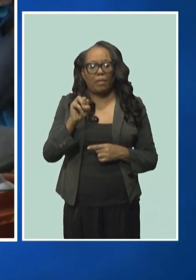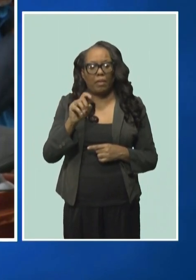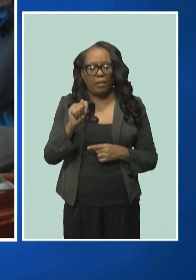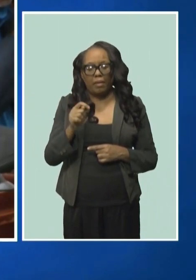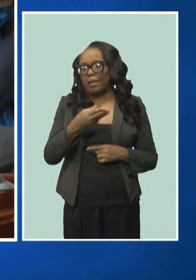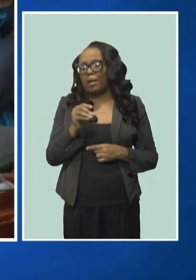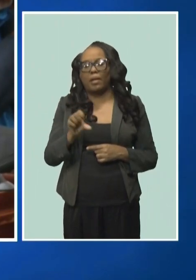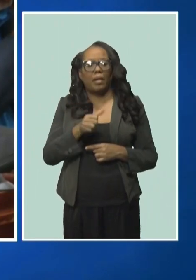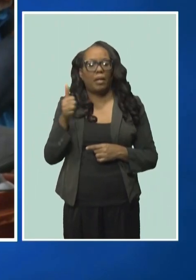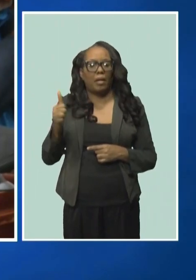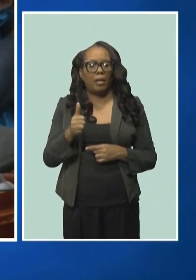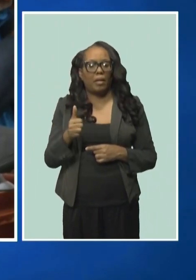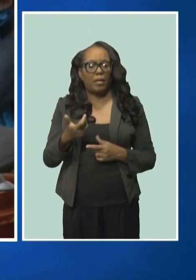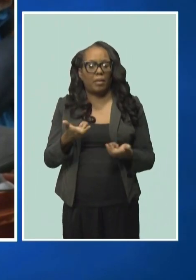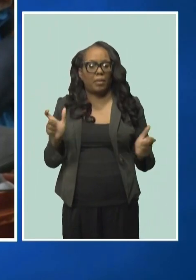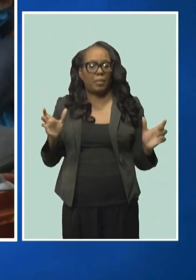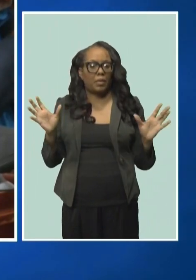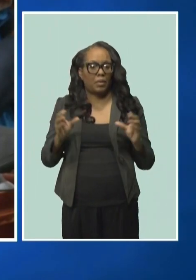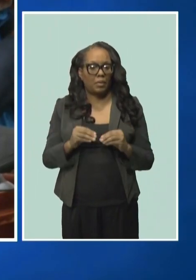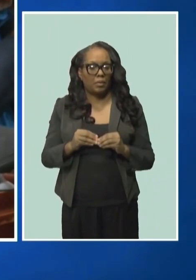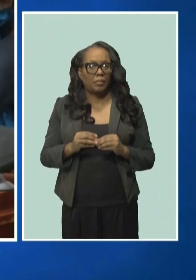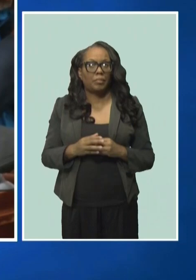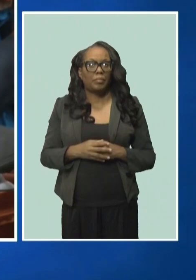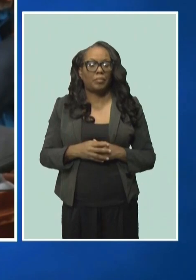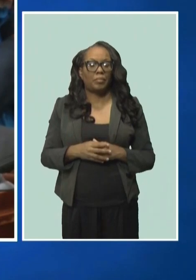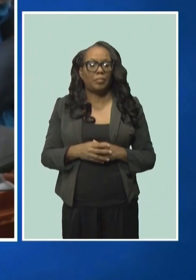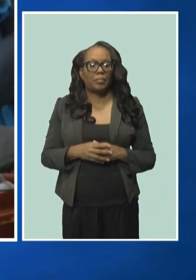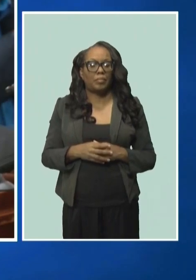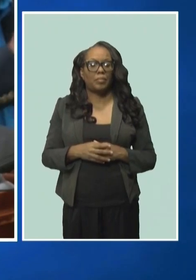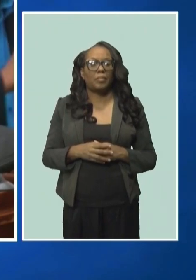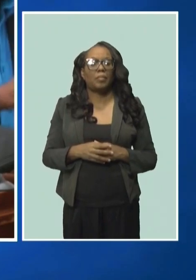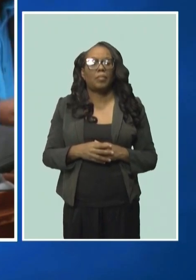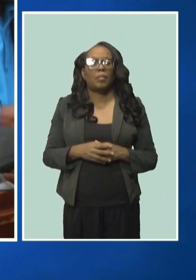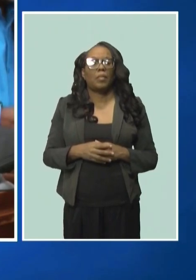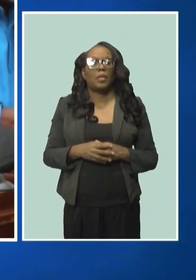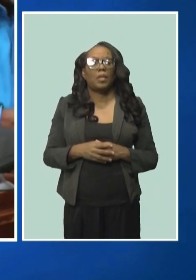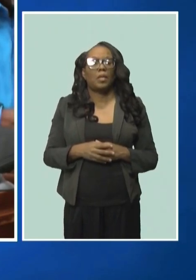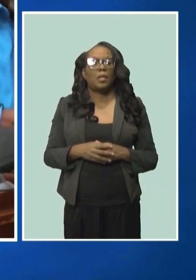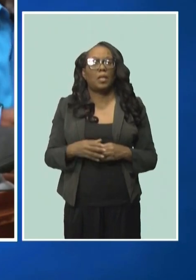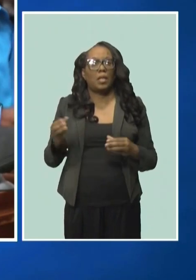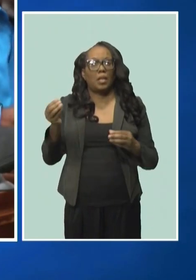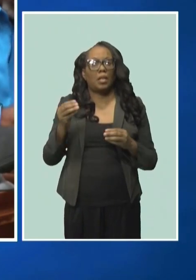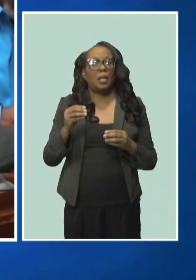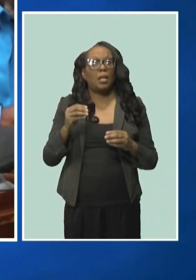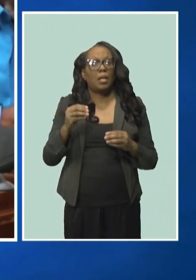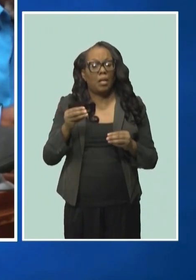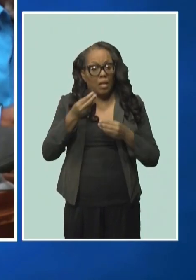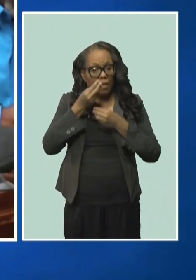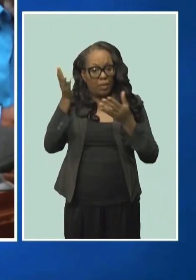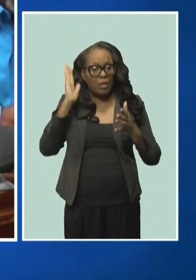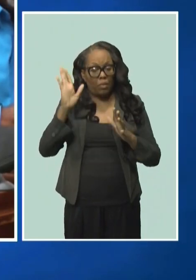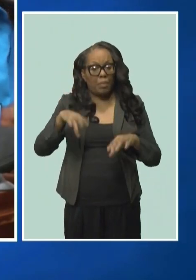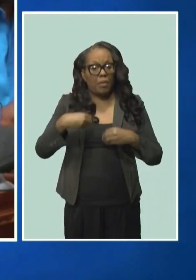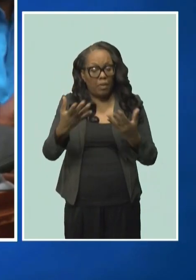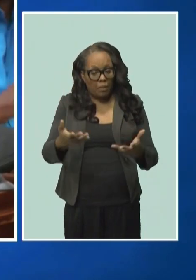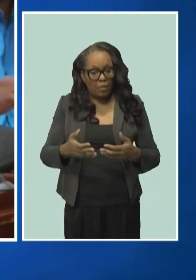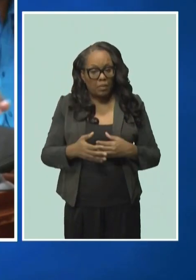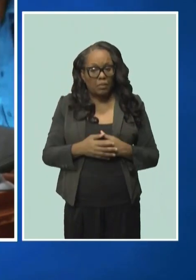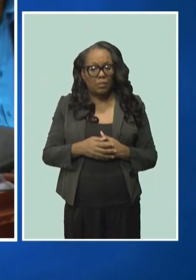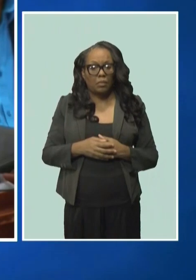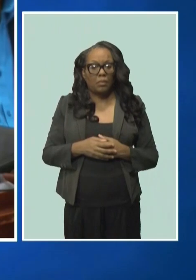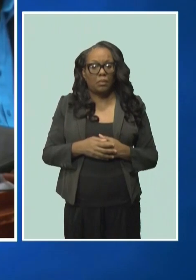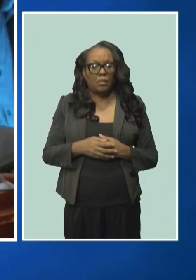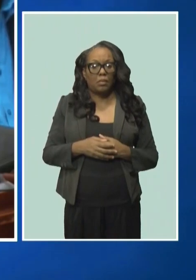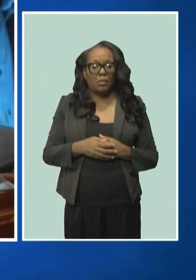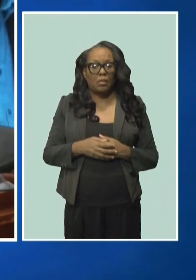Conference with FAO. Yes. So that information will be made available. There's nothing at all. I beg your pardon. I missed what you said.